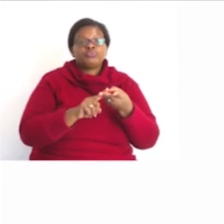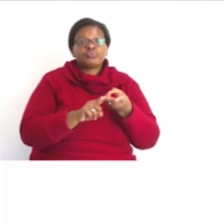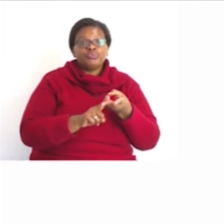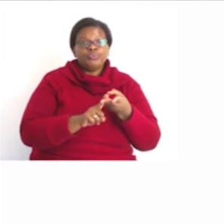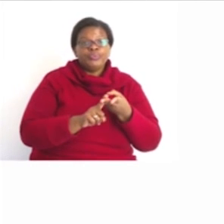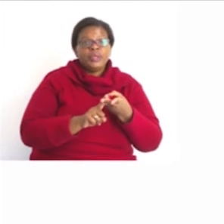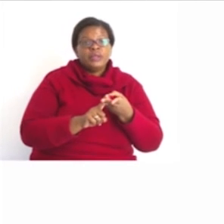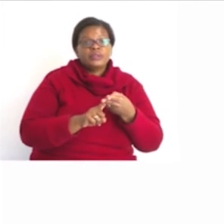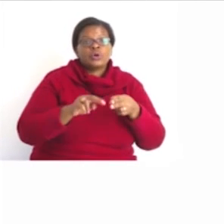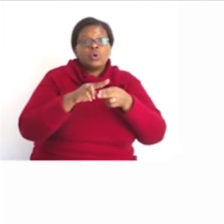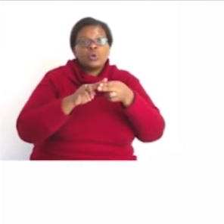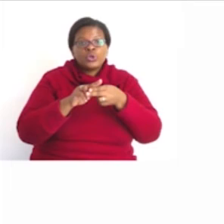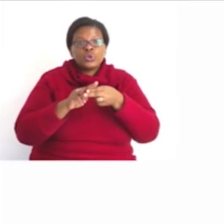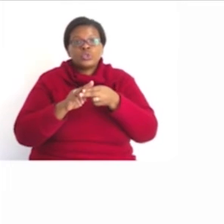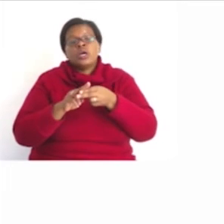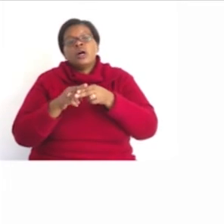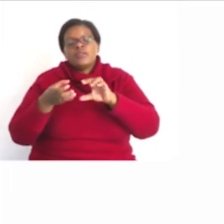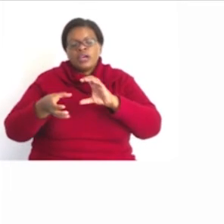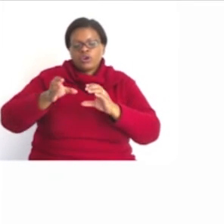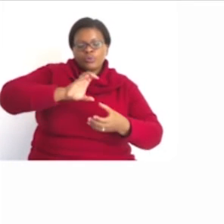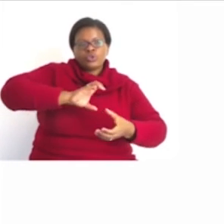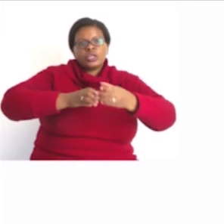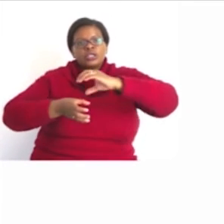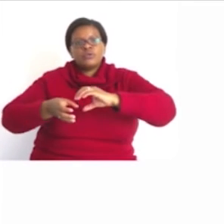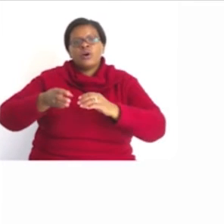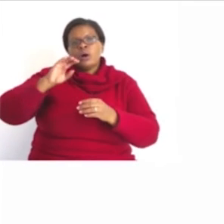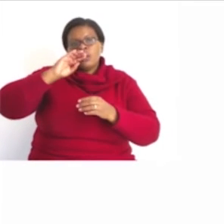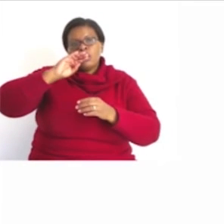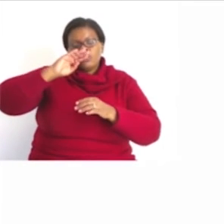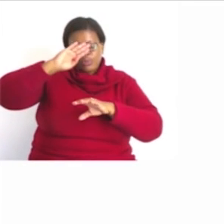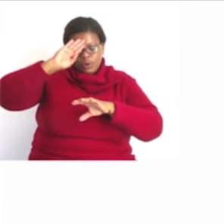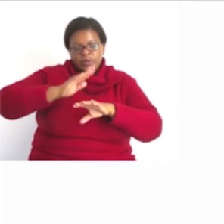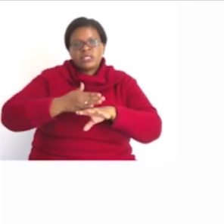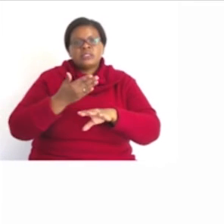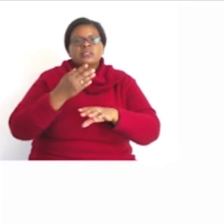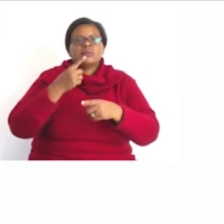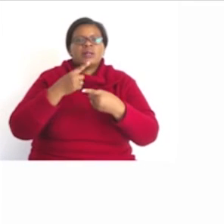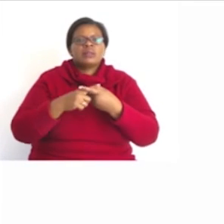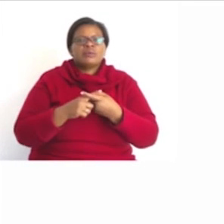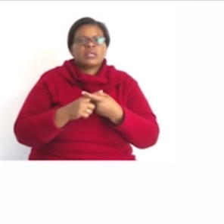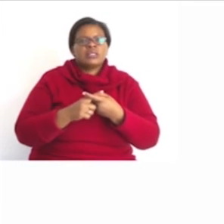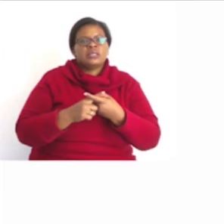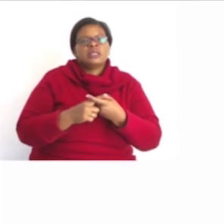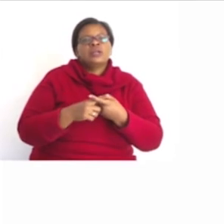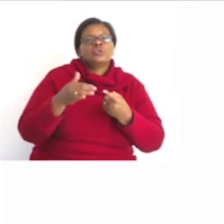use commutative property of multiplication to calculate.